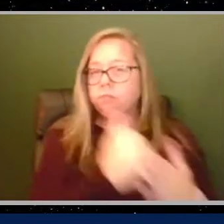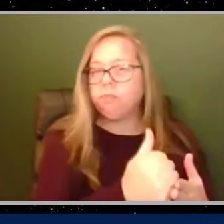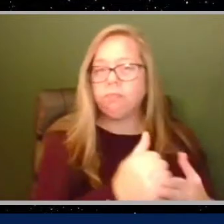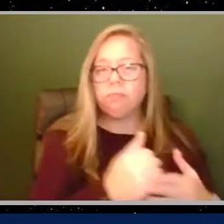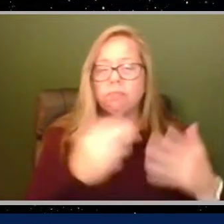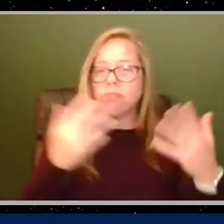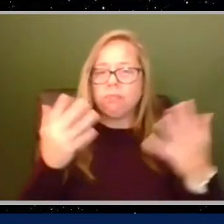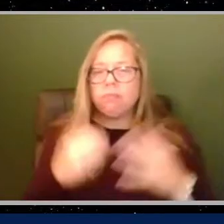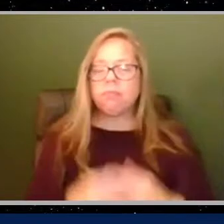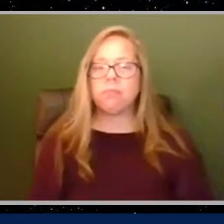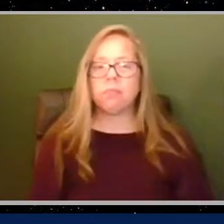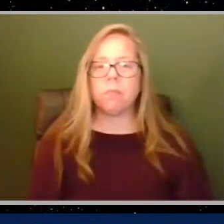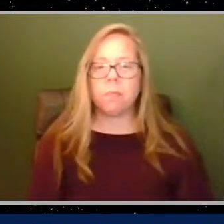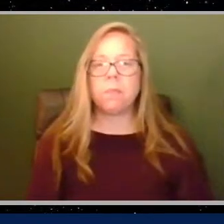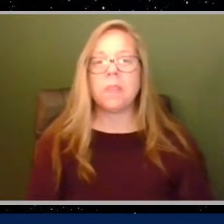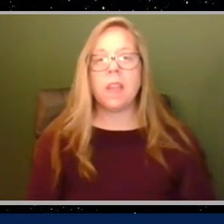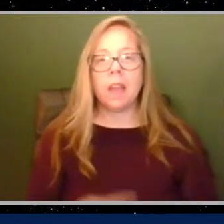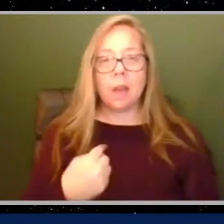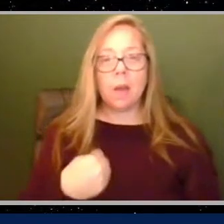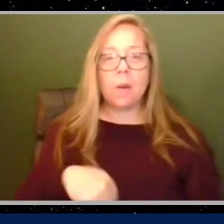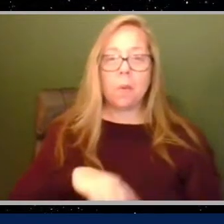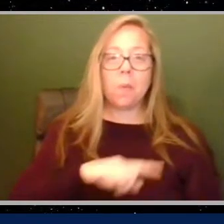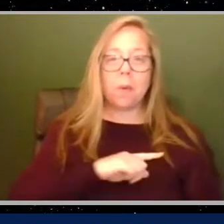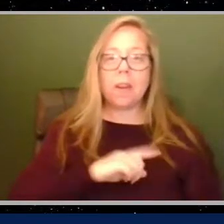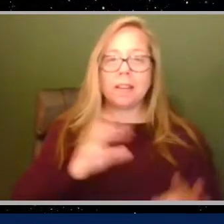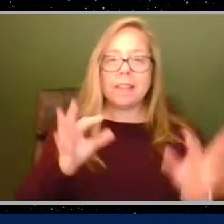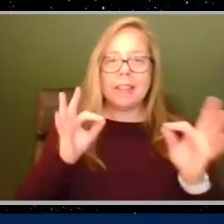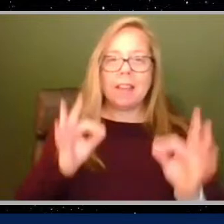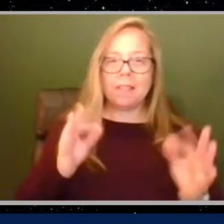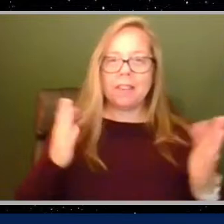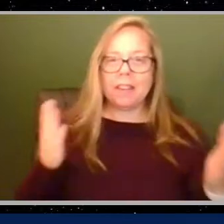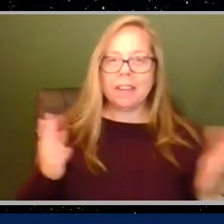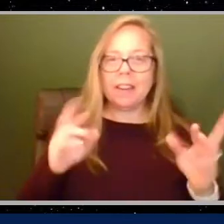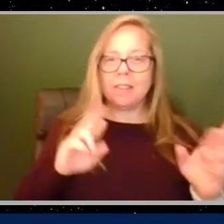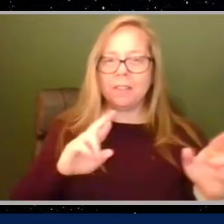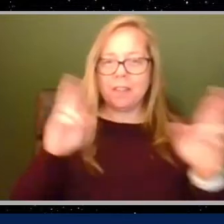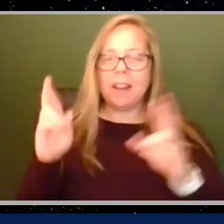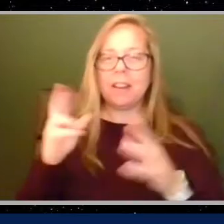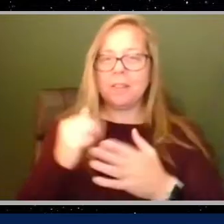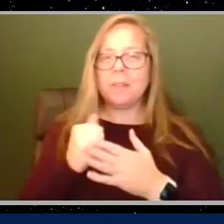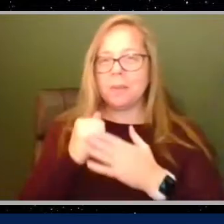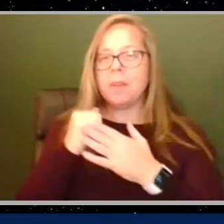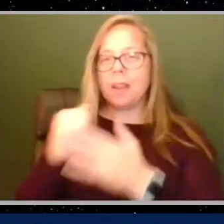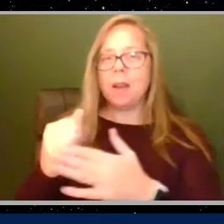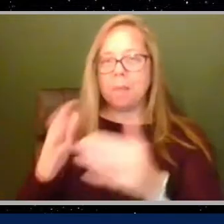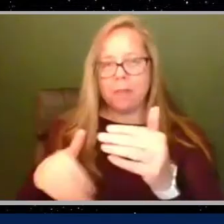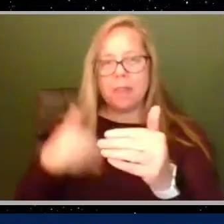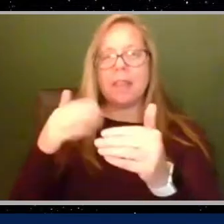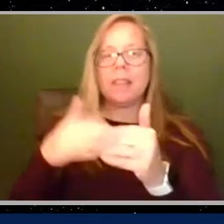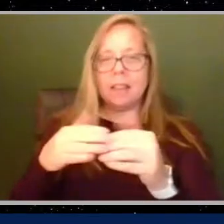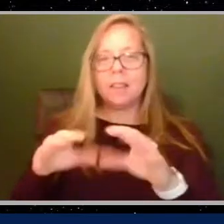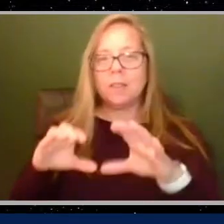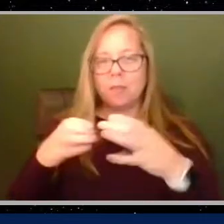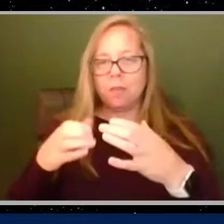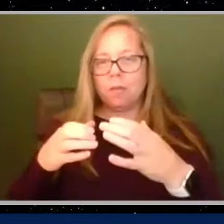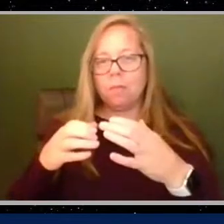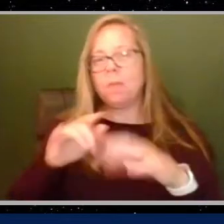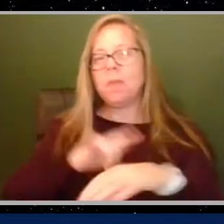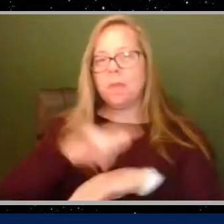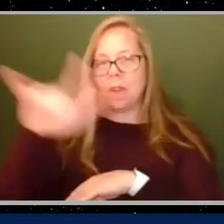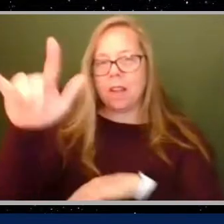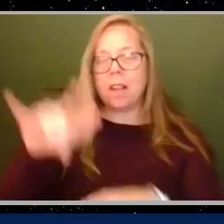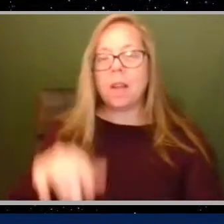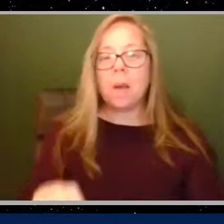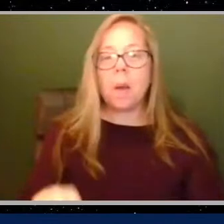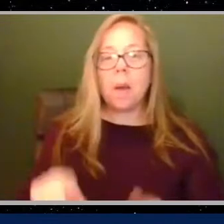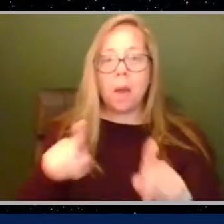questions? We are definitely here to help, and that's part of what we've been doing on the ground crew side. And in addition, we also have a few replete flyers who were